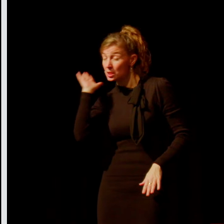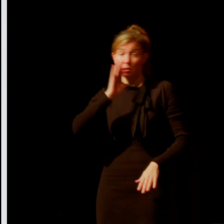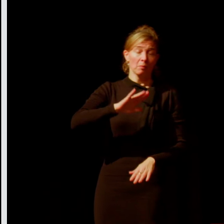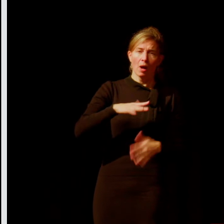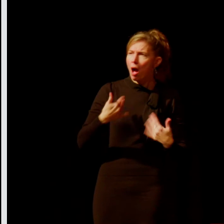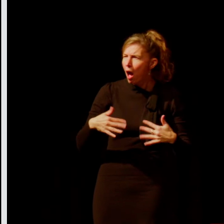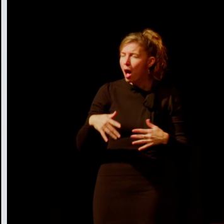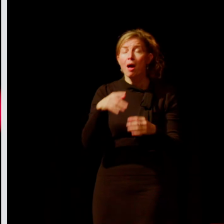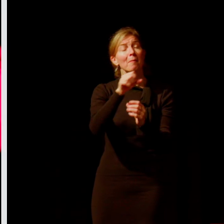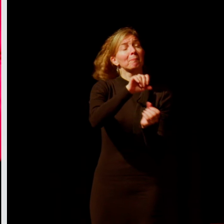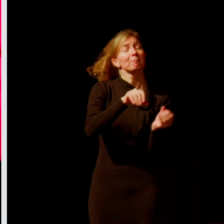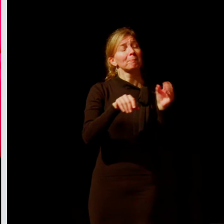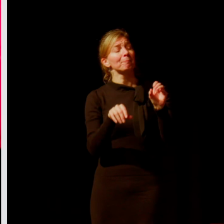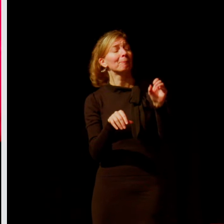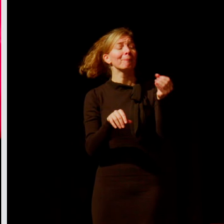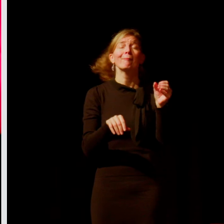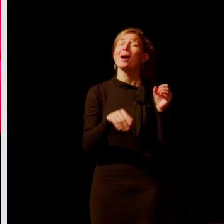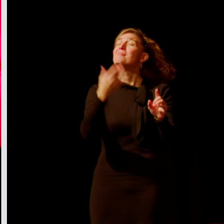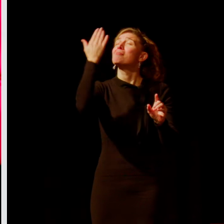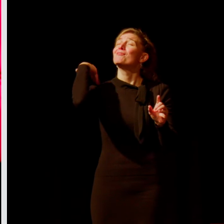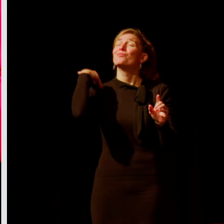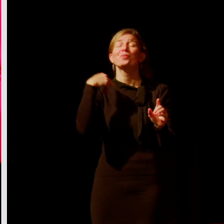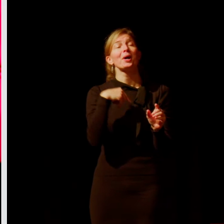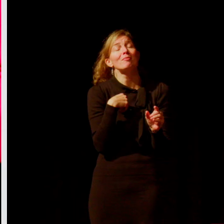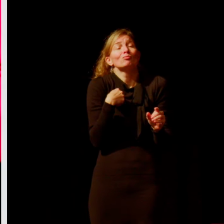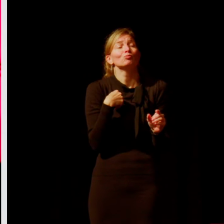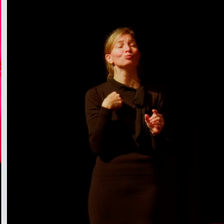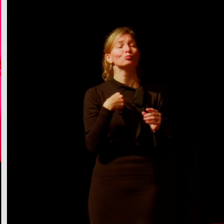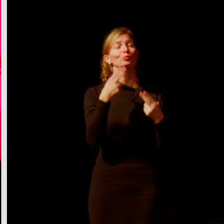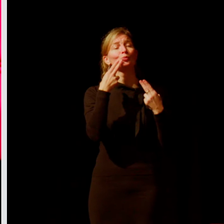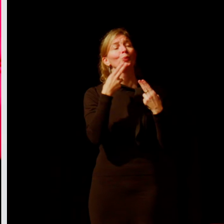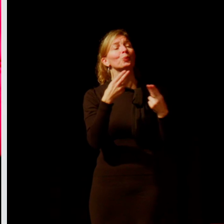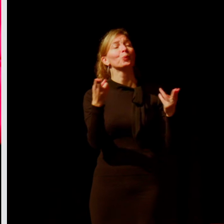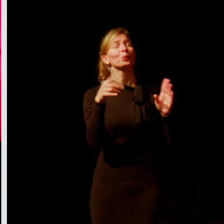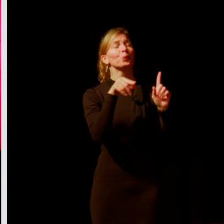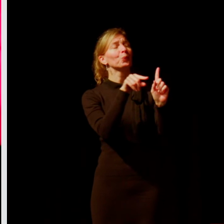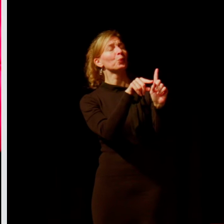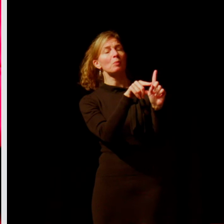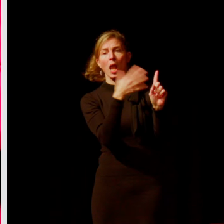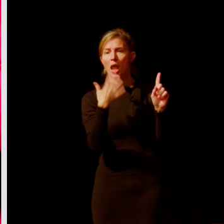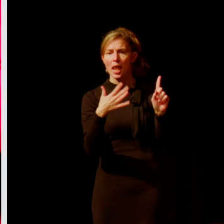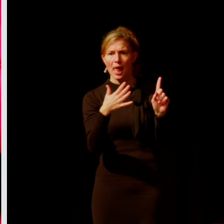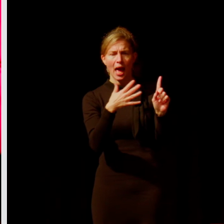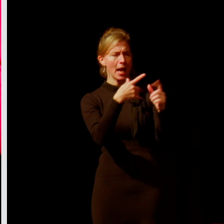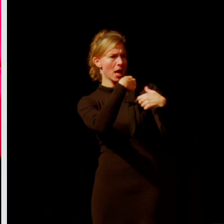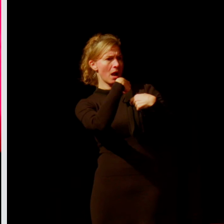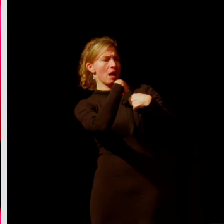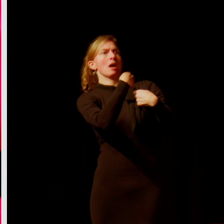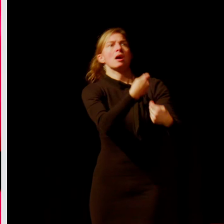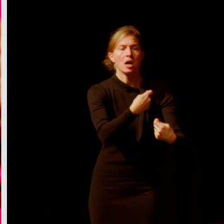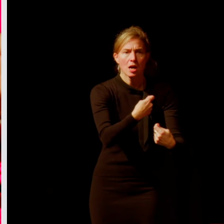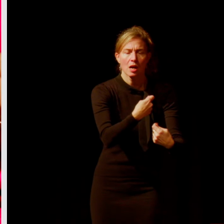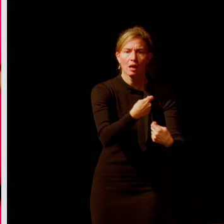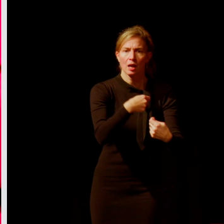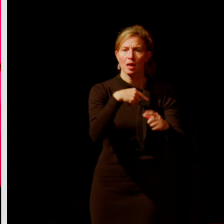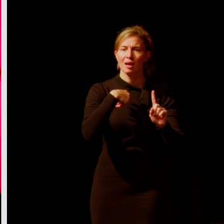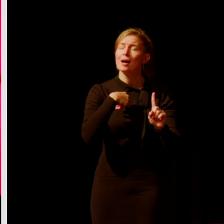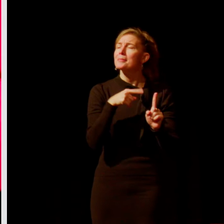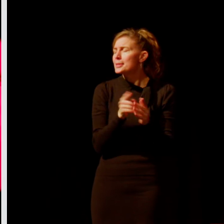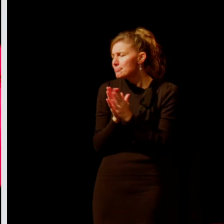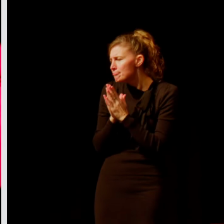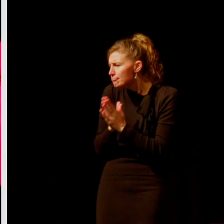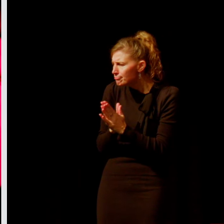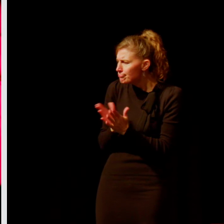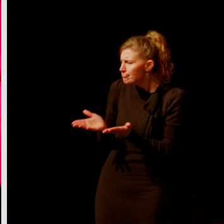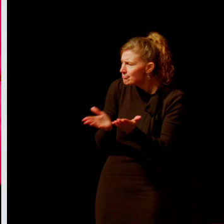a symbol of childhood innocence, becomes my call to action. But she's not just asking, she's demanding,